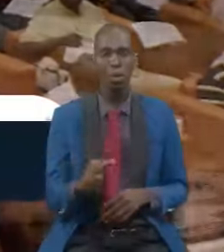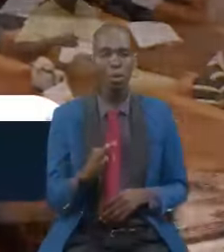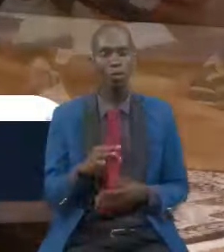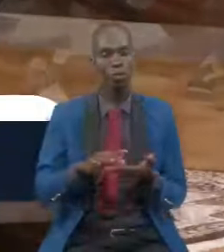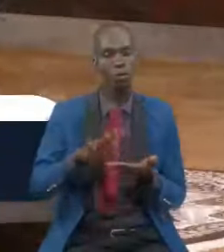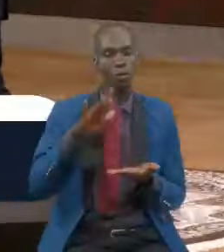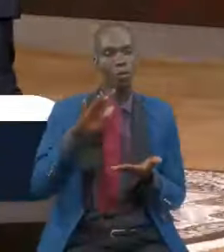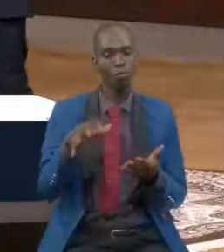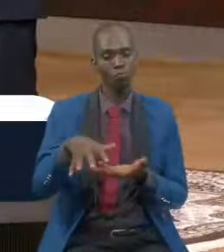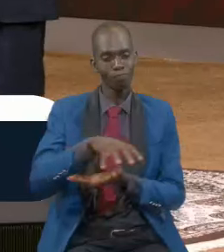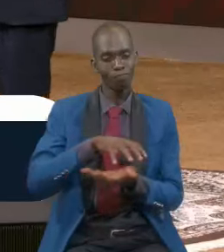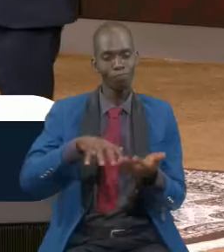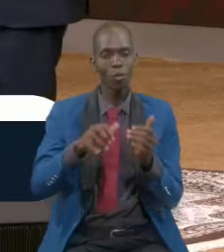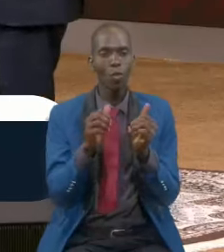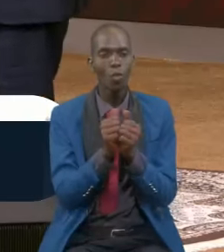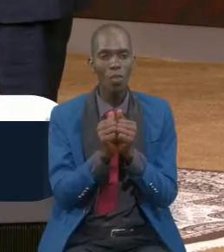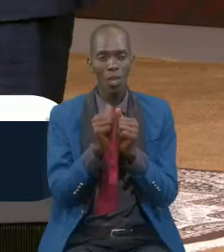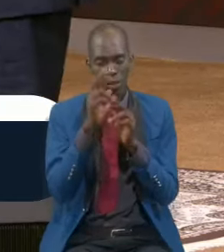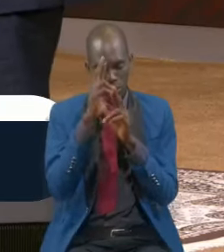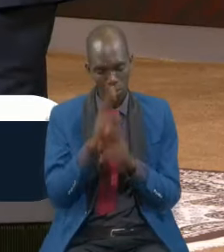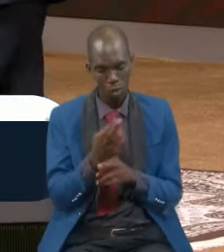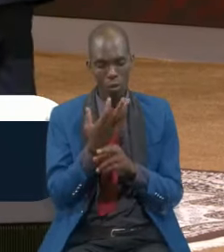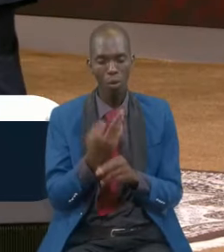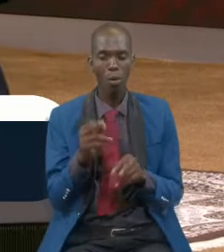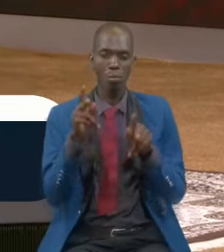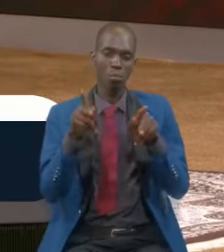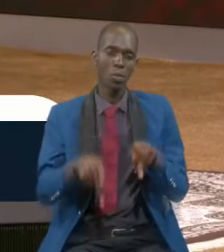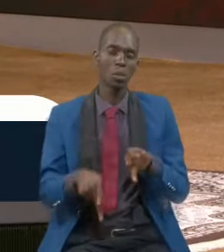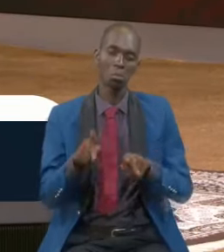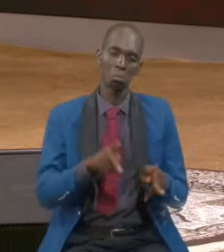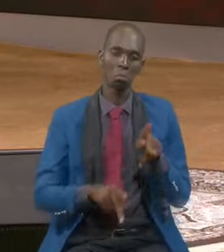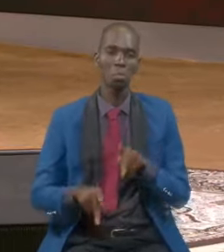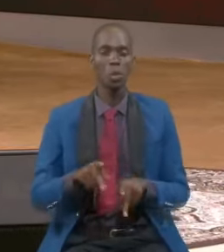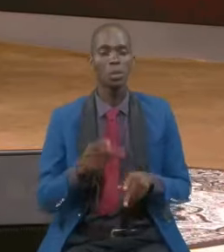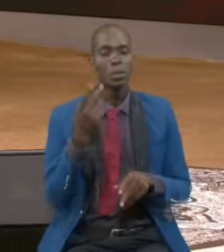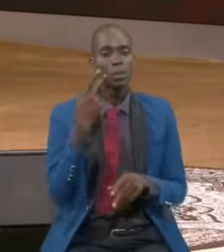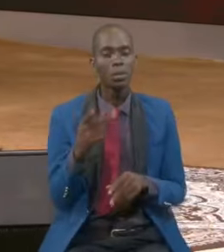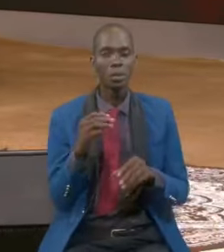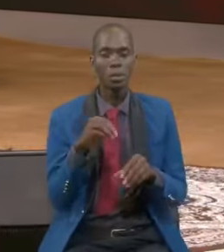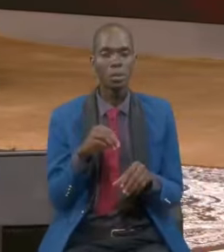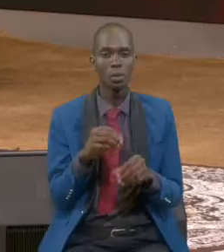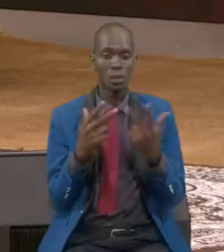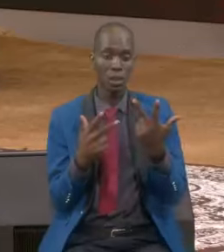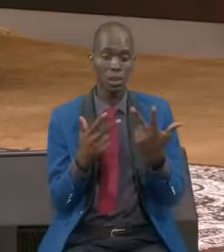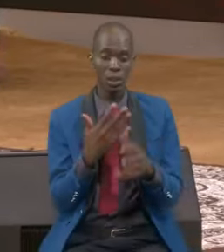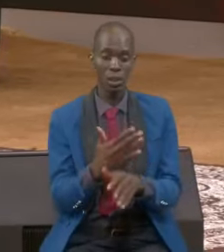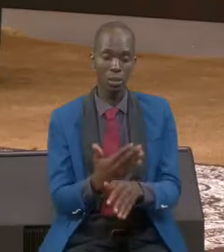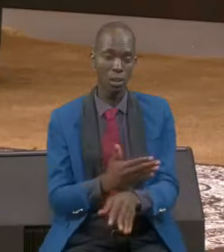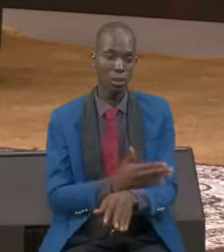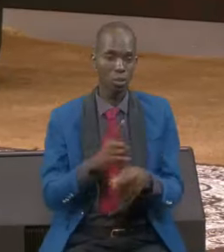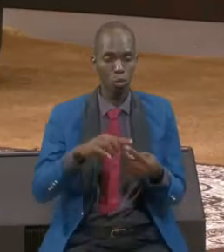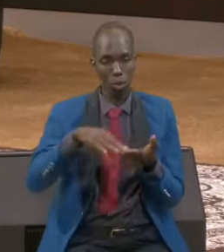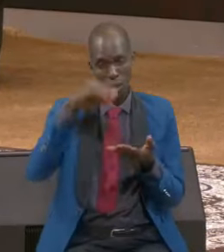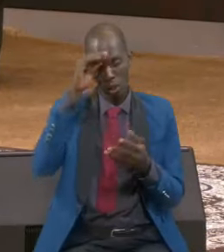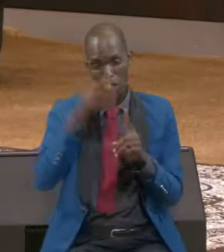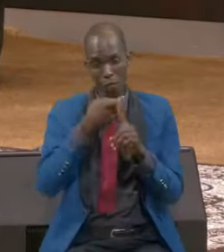with respect of persons. Three things we'll look at in this point. Number one. Number